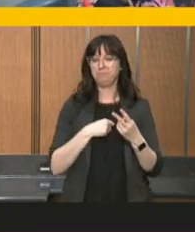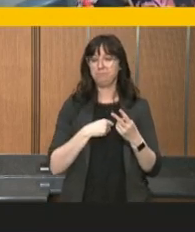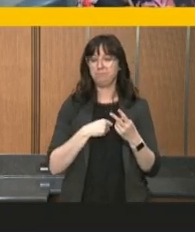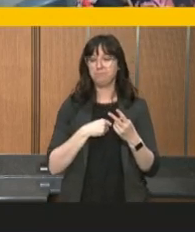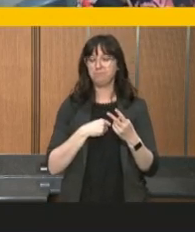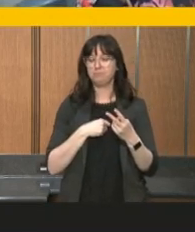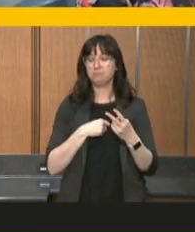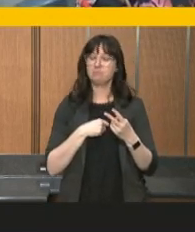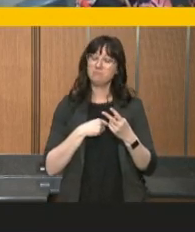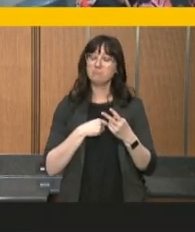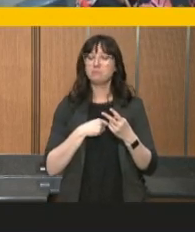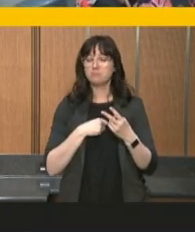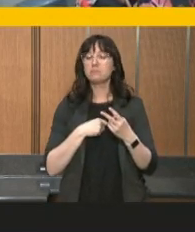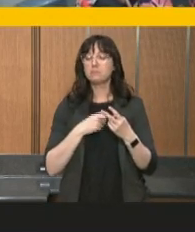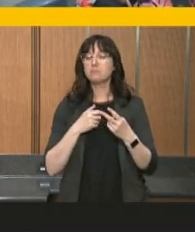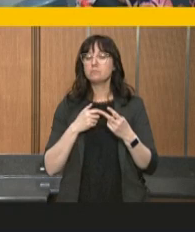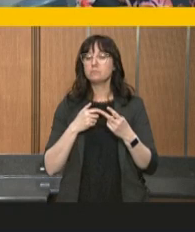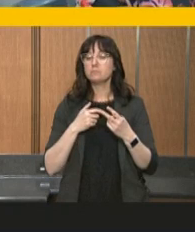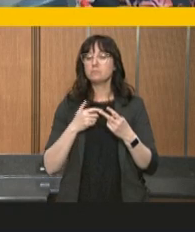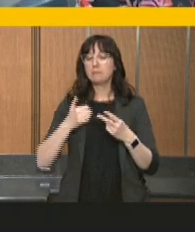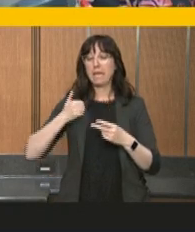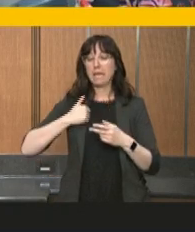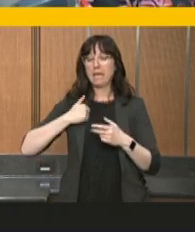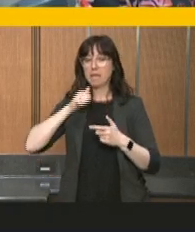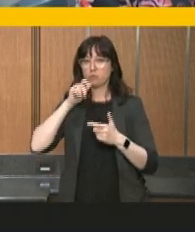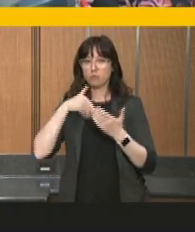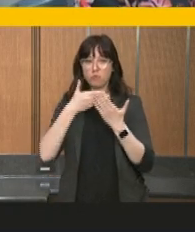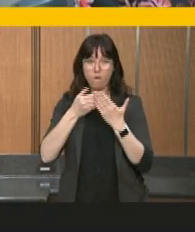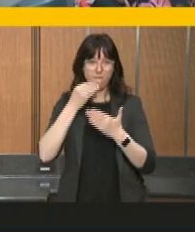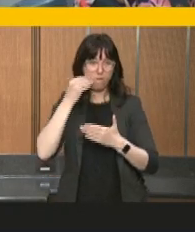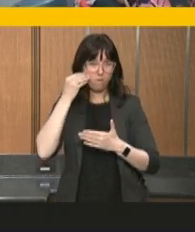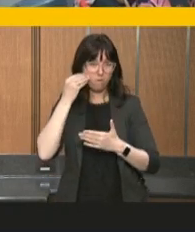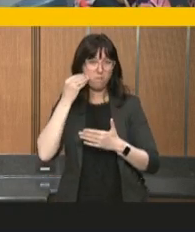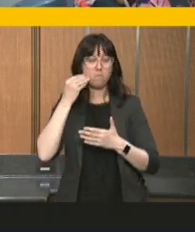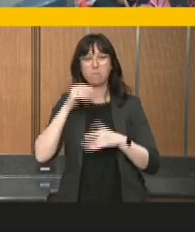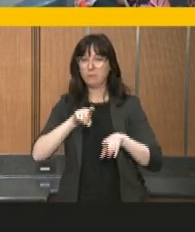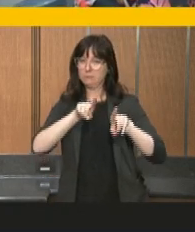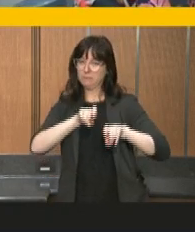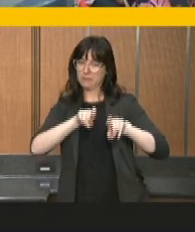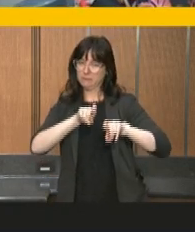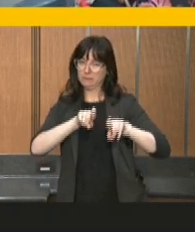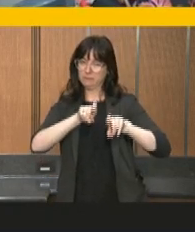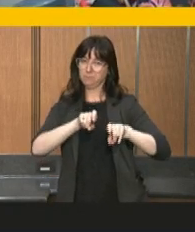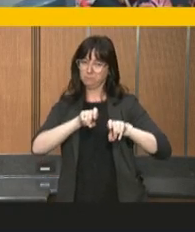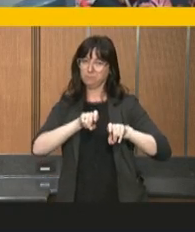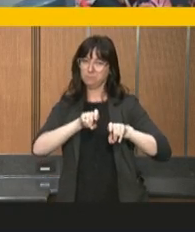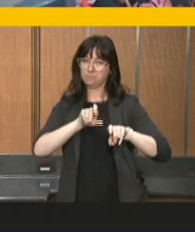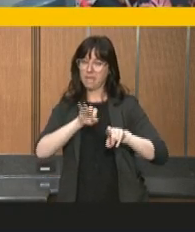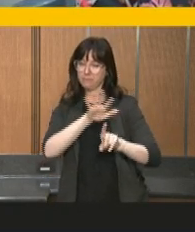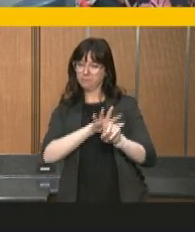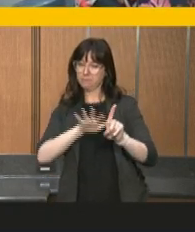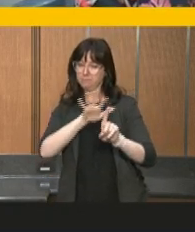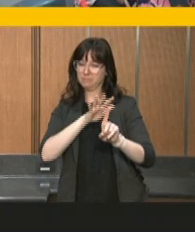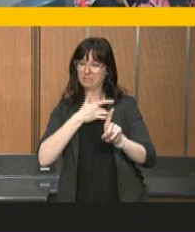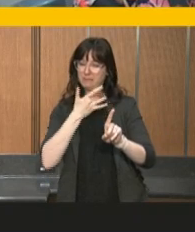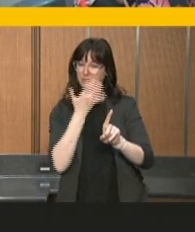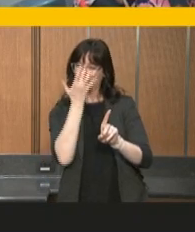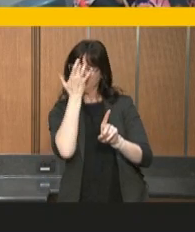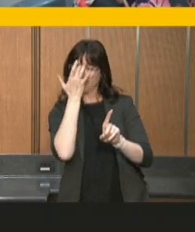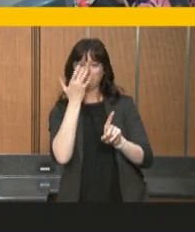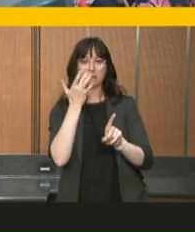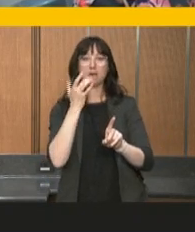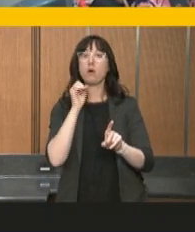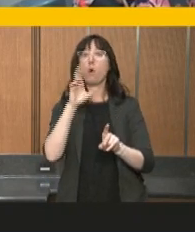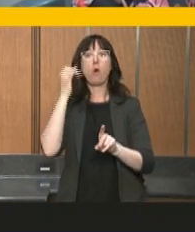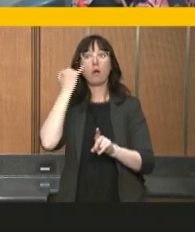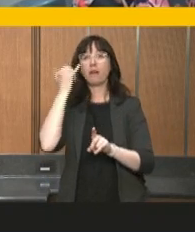there is screening done. If someone is symptomatic and doesn't want to take a flight,